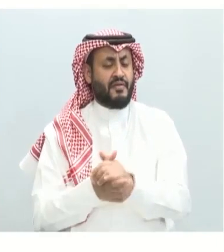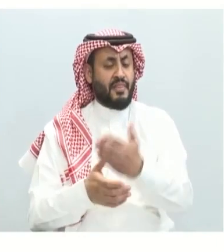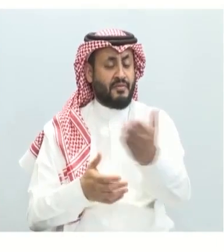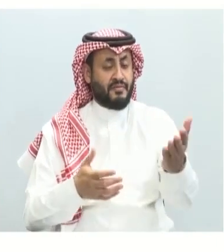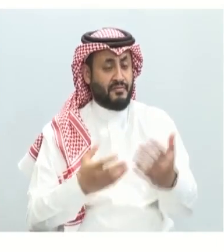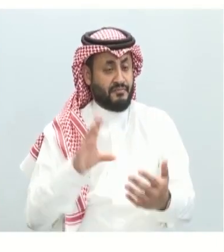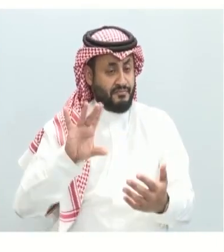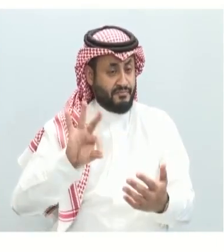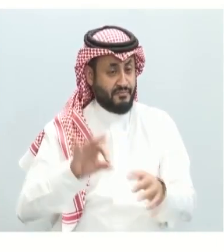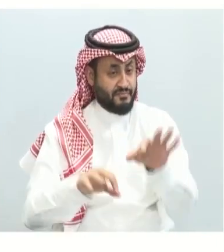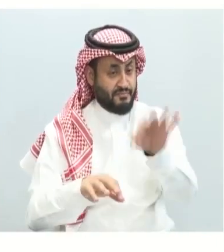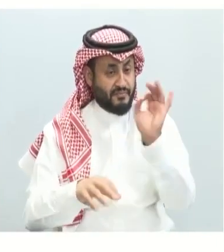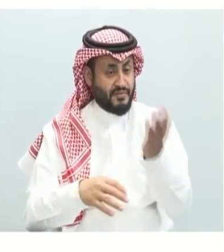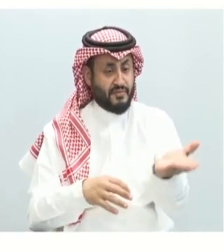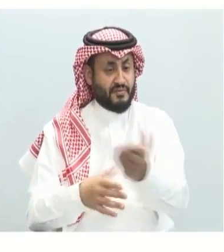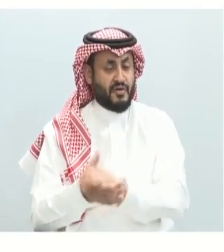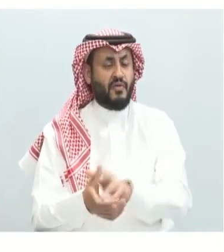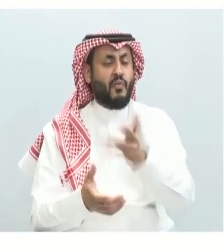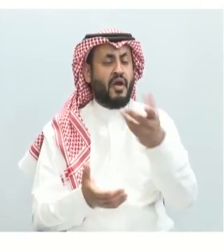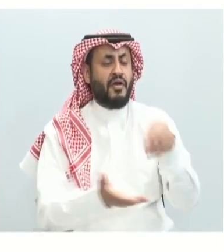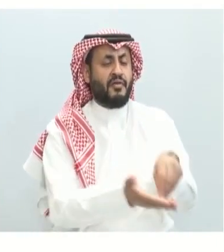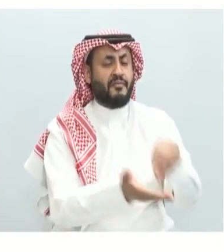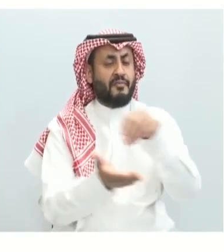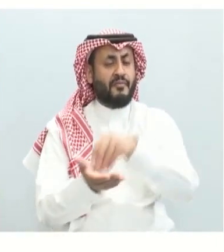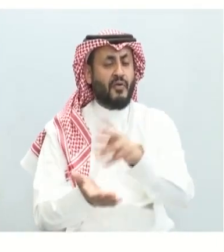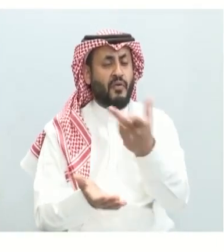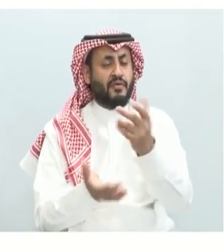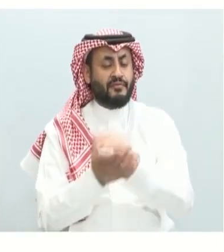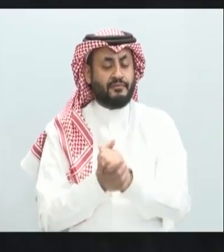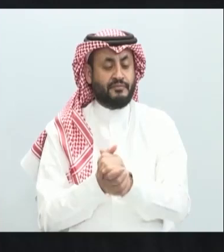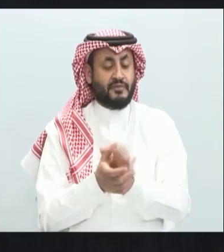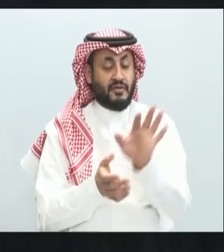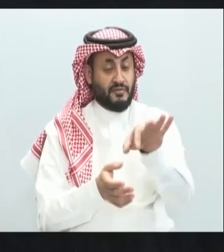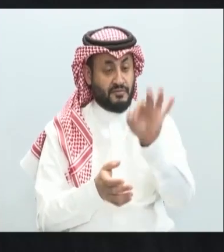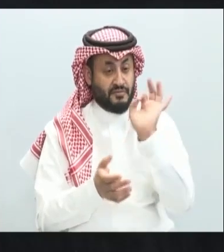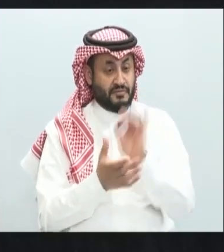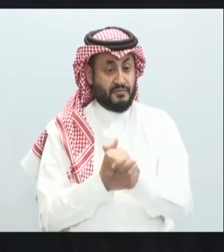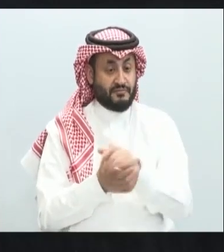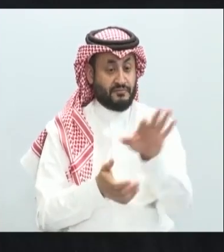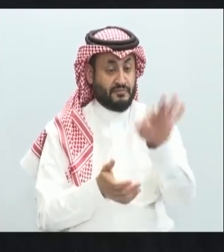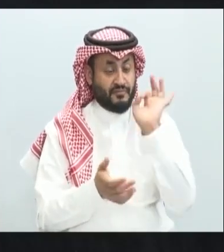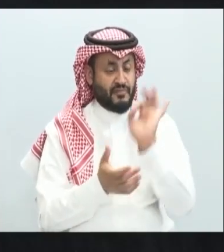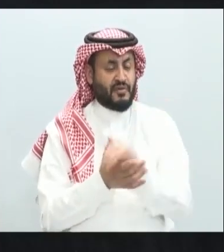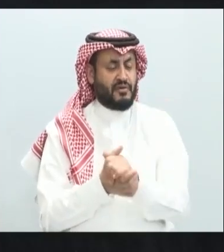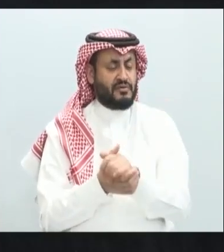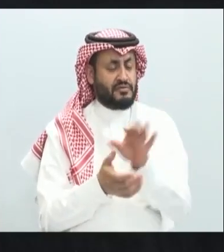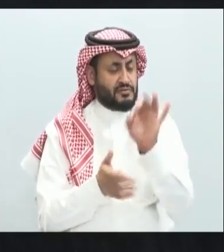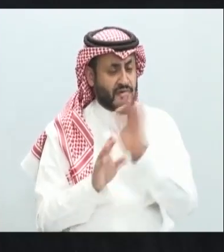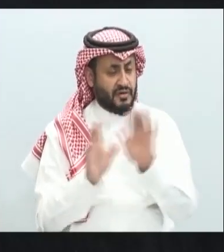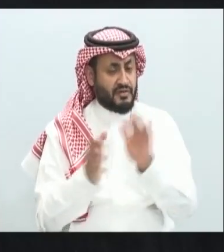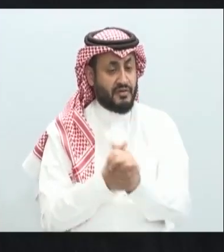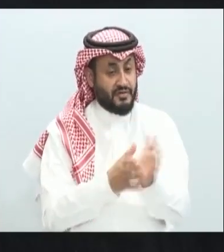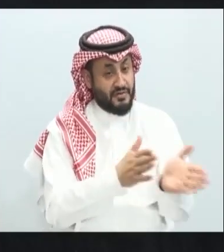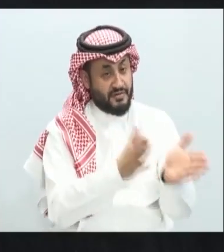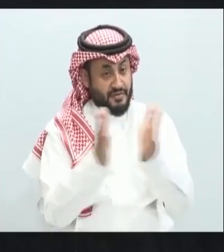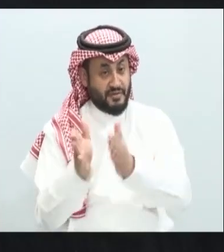these places by asking, where are you going? And he or she, when choosing a place,